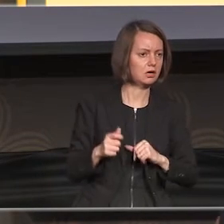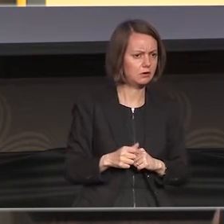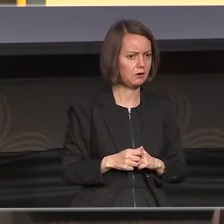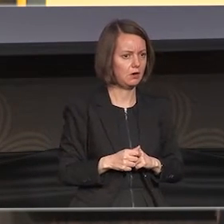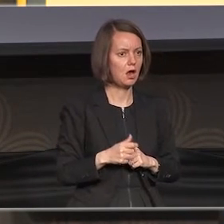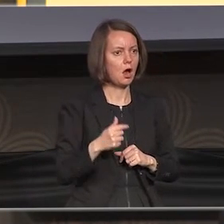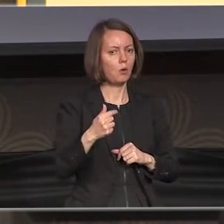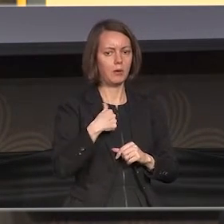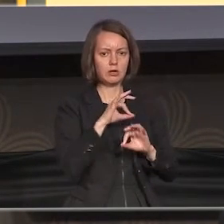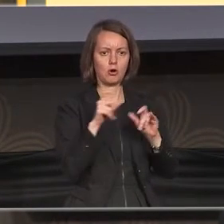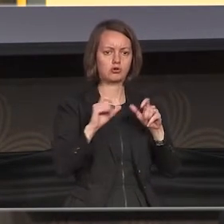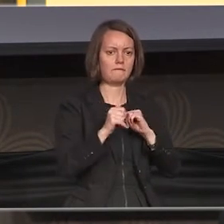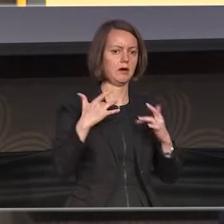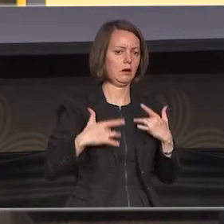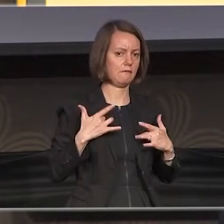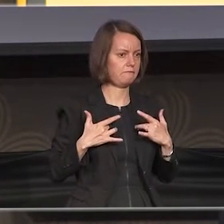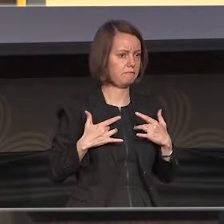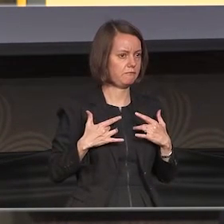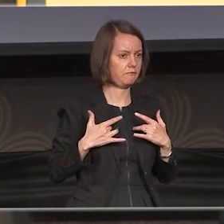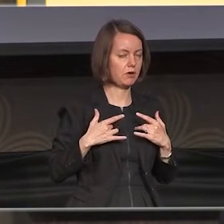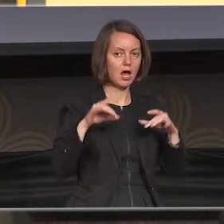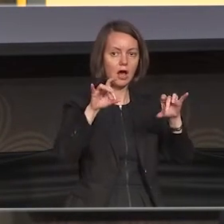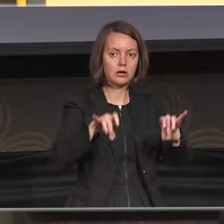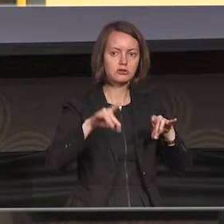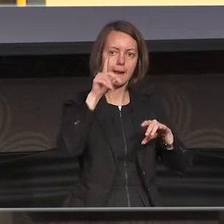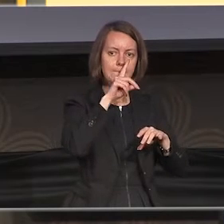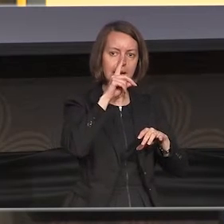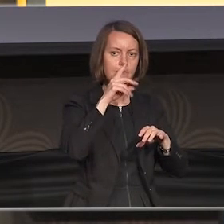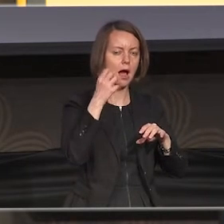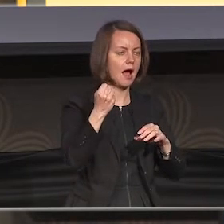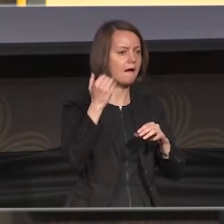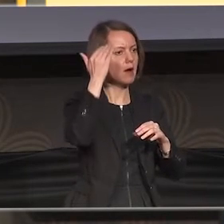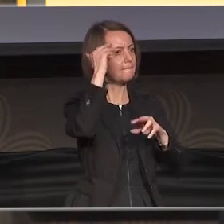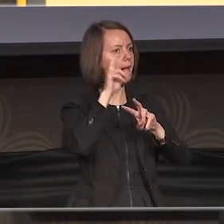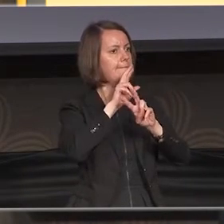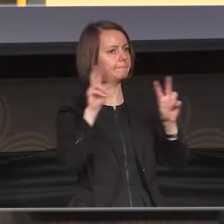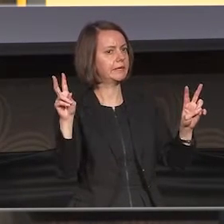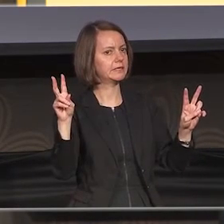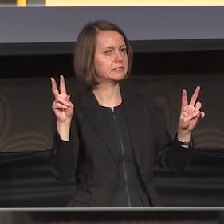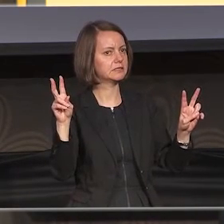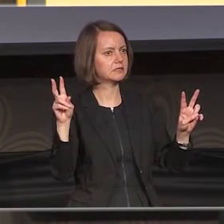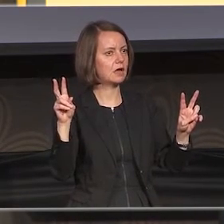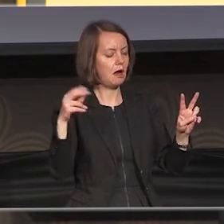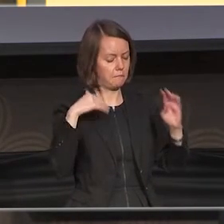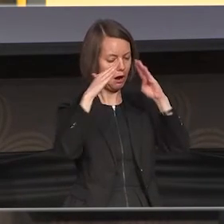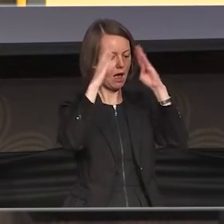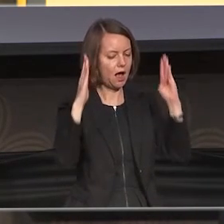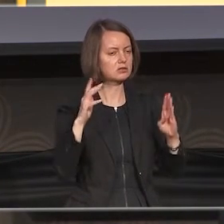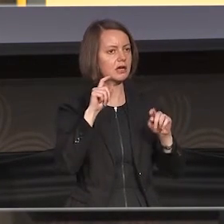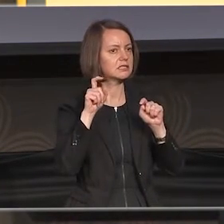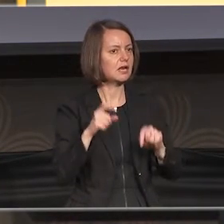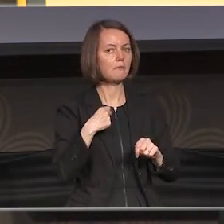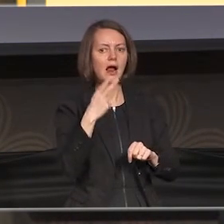over our lives. The basic human rights that other Australians enjoy in the peace of mind that they will not have their water and electricity cut